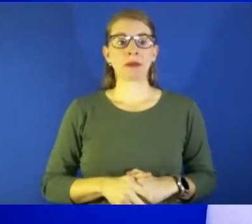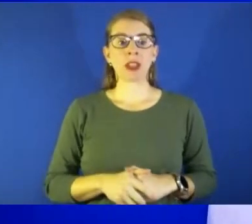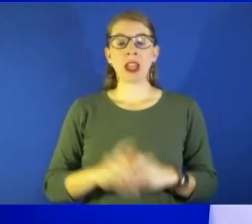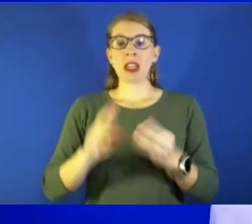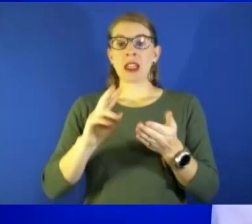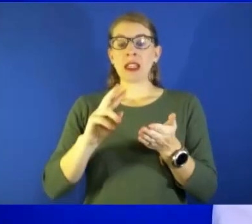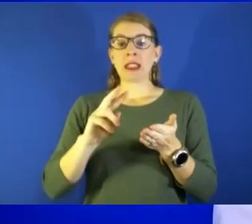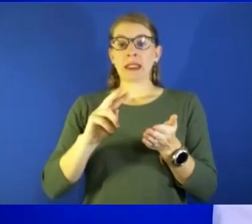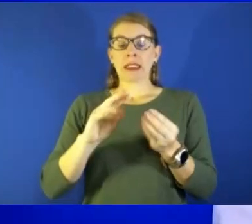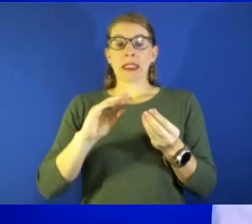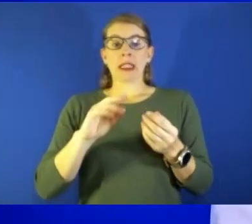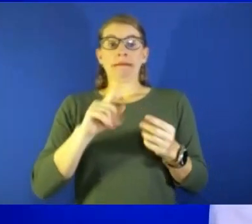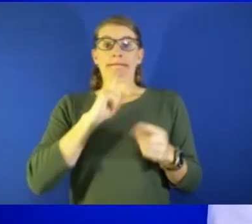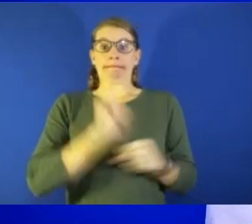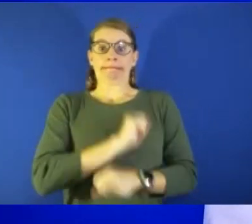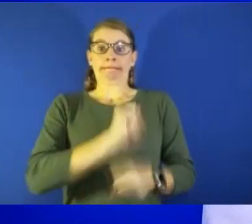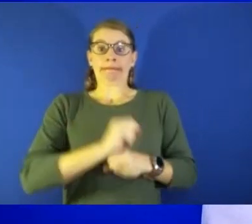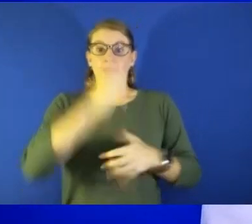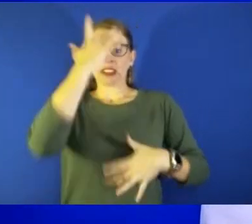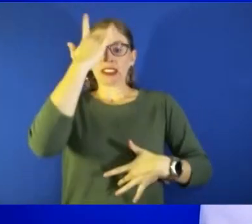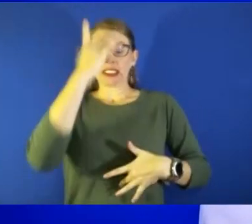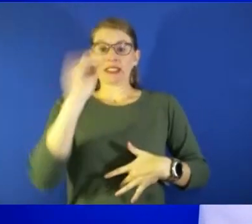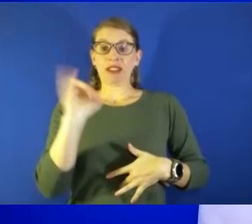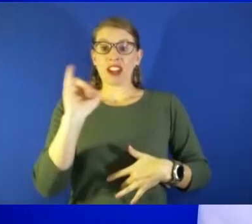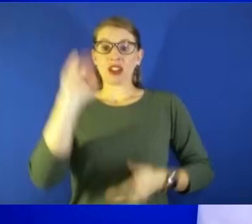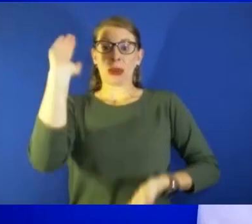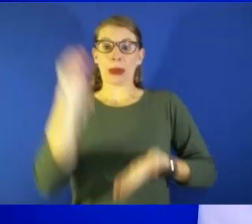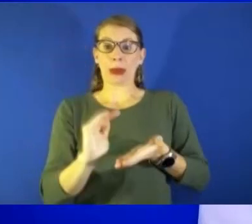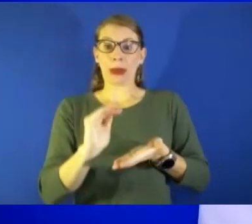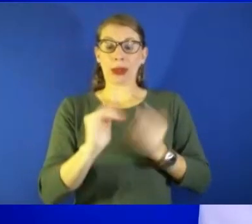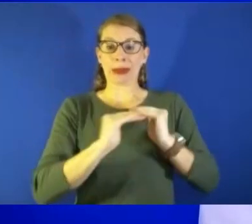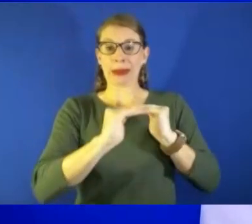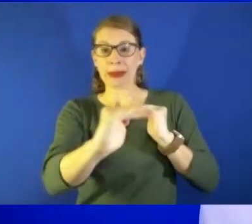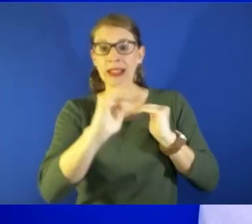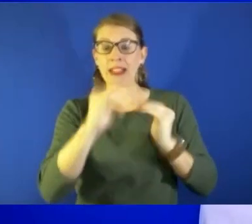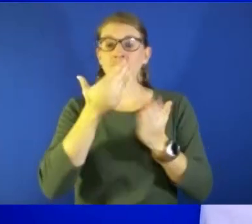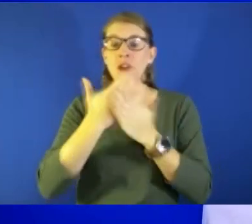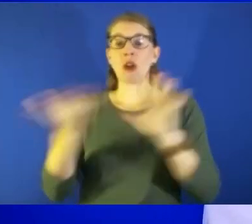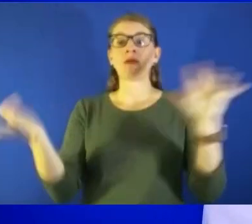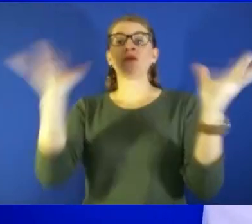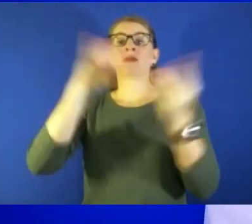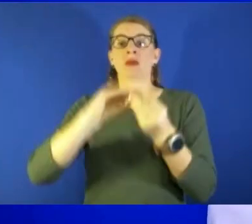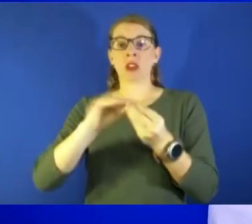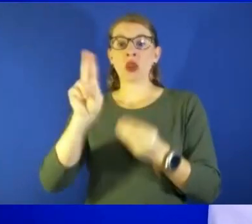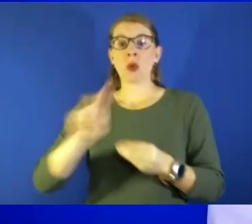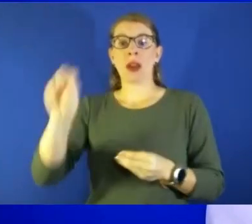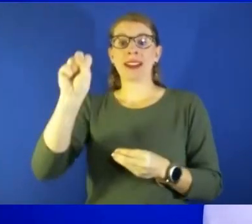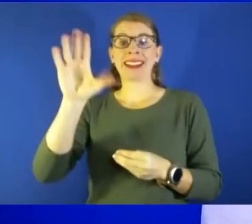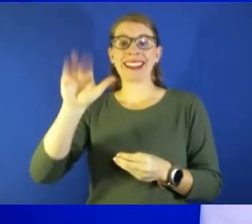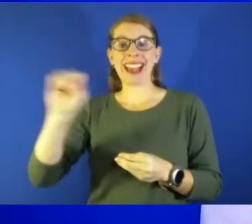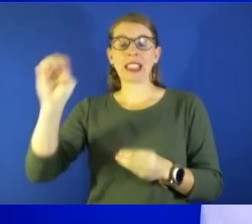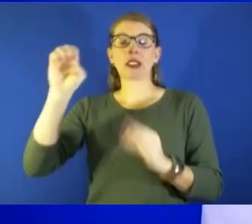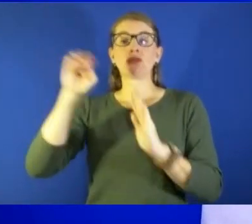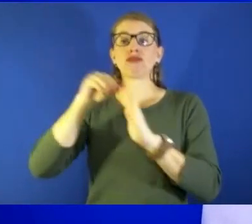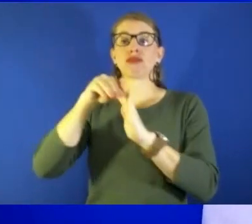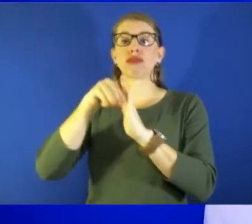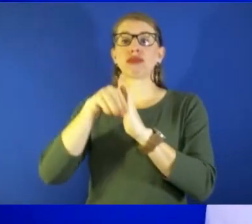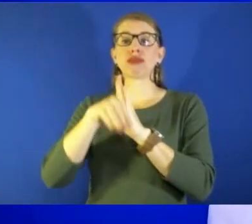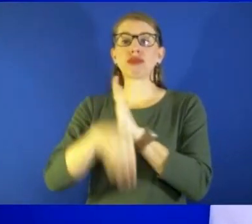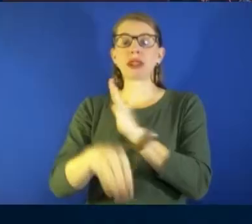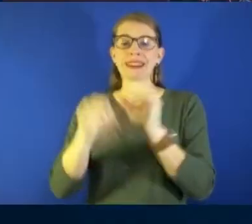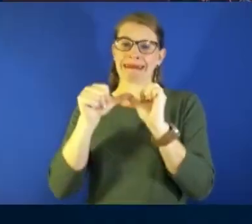infections down, I think that's good. We know that the overall in the United States, the cases have been trending down now. We just need to keep that